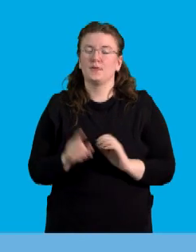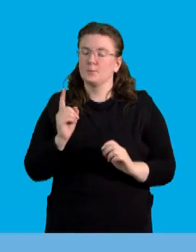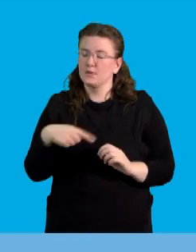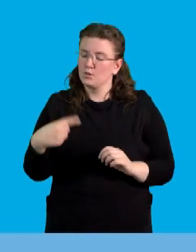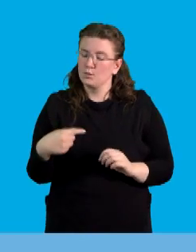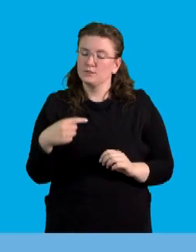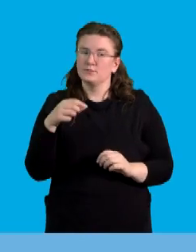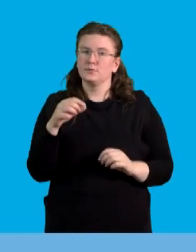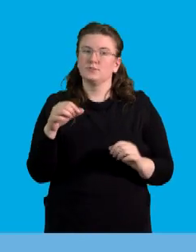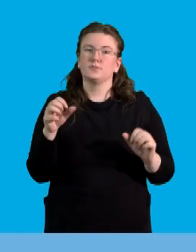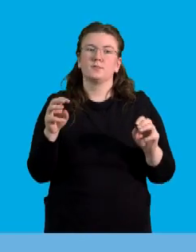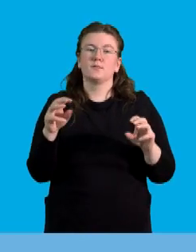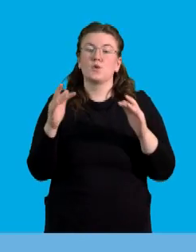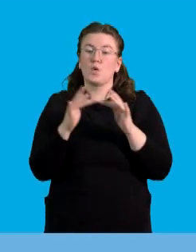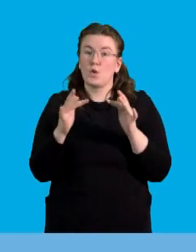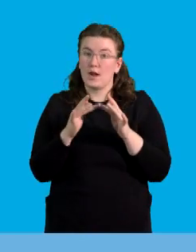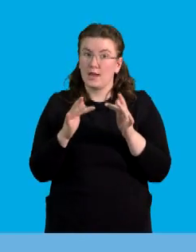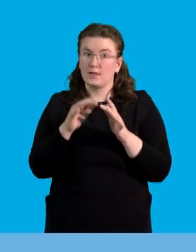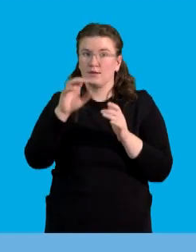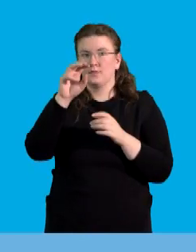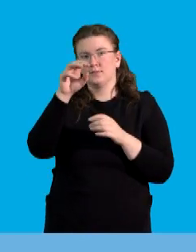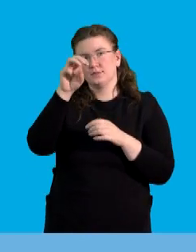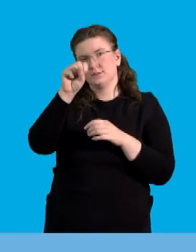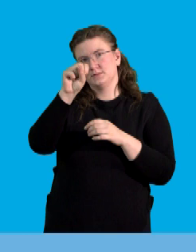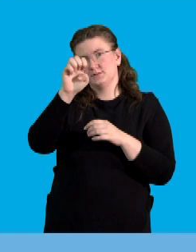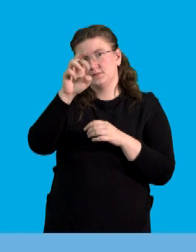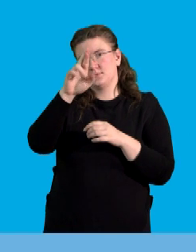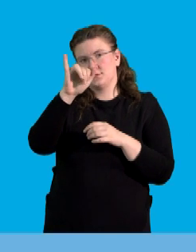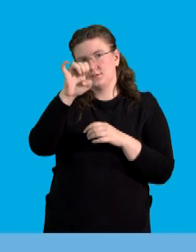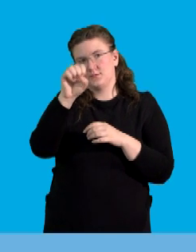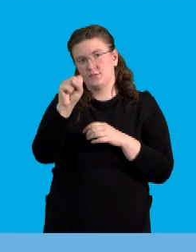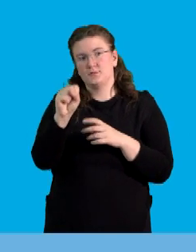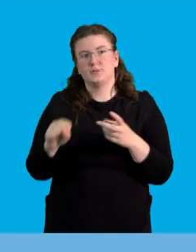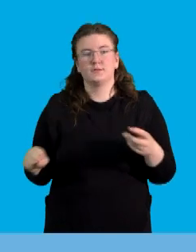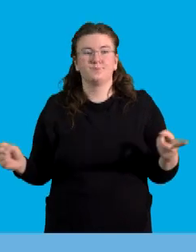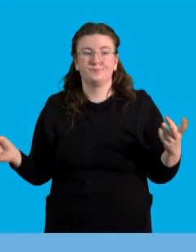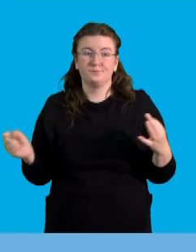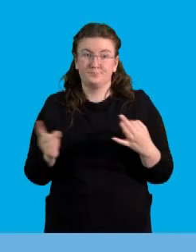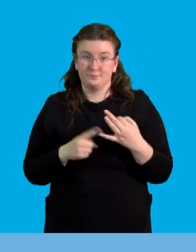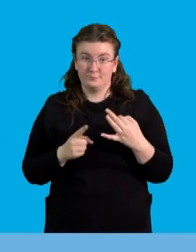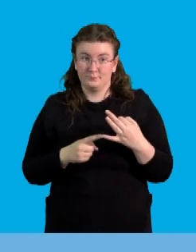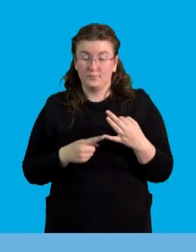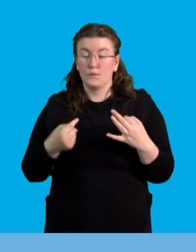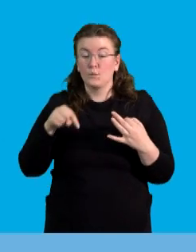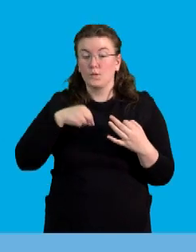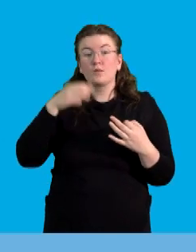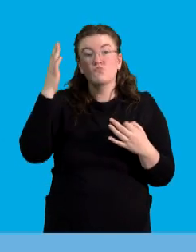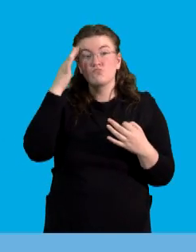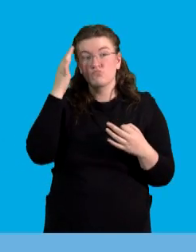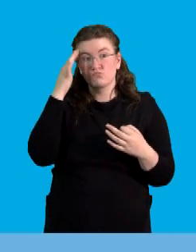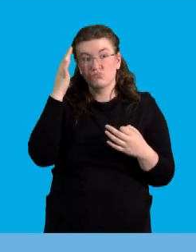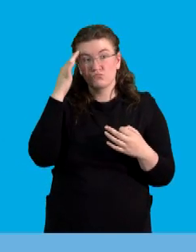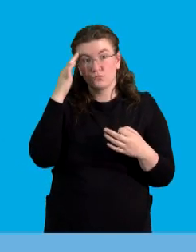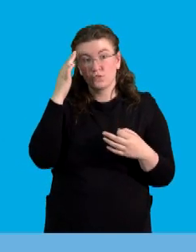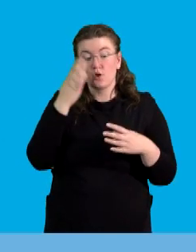it always needs to be measured, it always needs to be connected in series. Also, what we know is